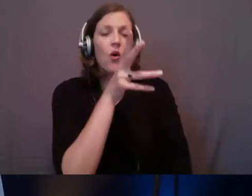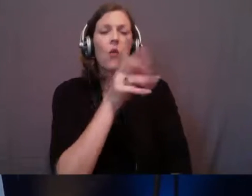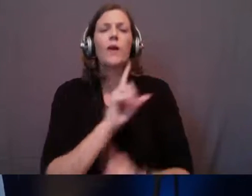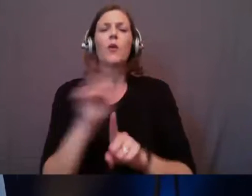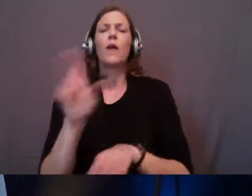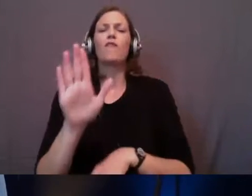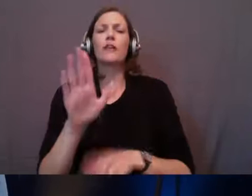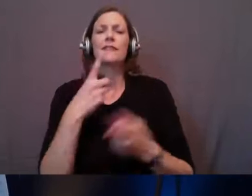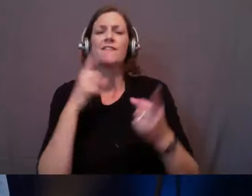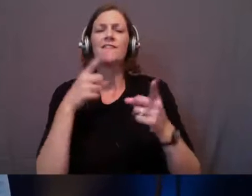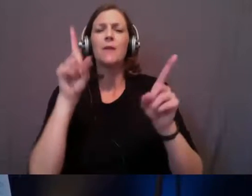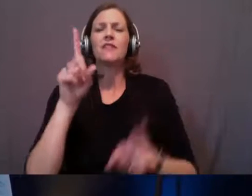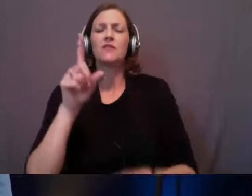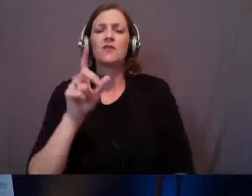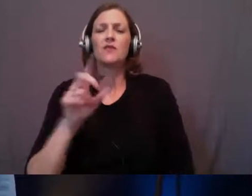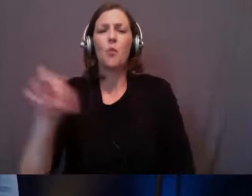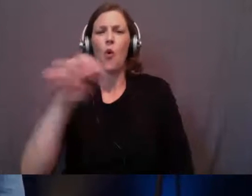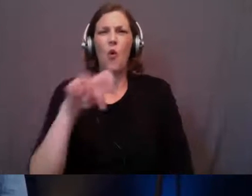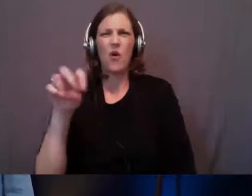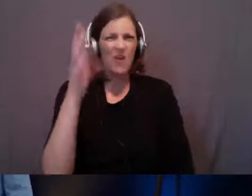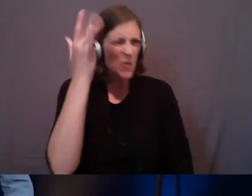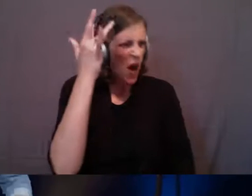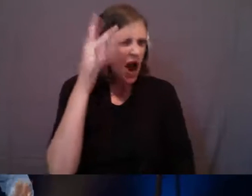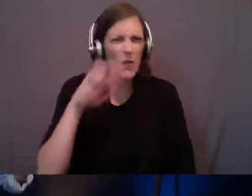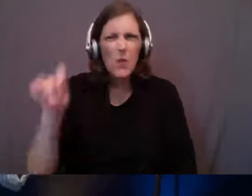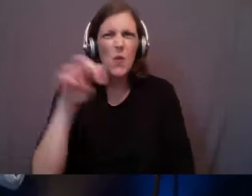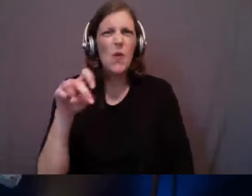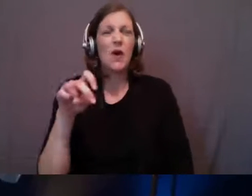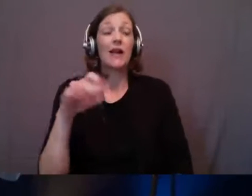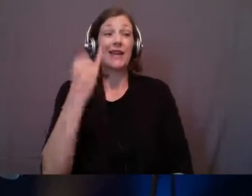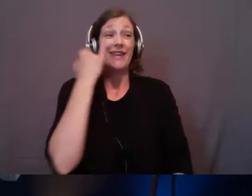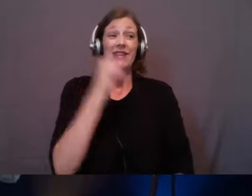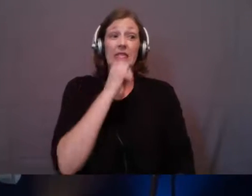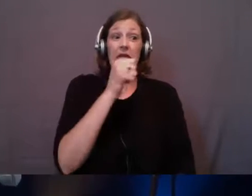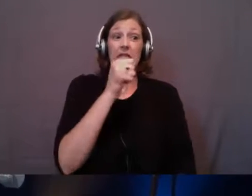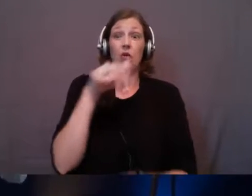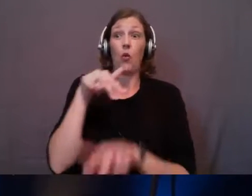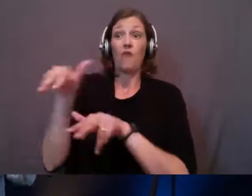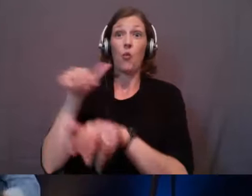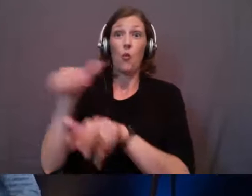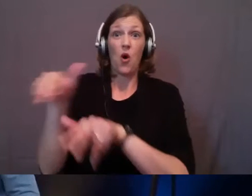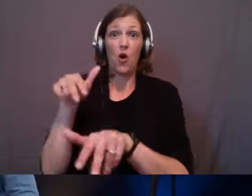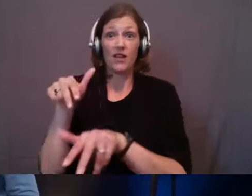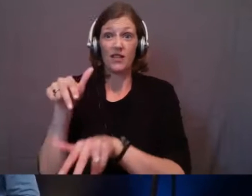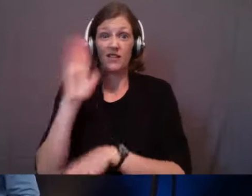walks. Why does he go for a walk? Because if he doesn't go for a walk, he's going to walk all over